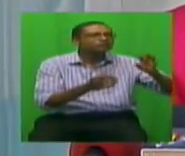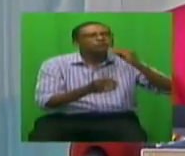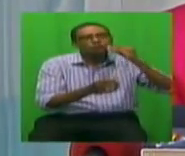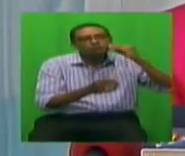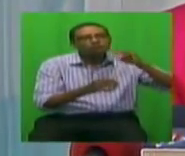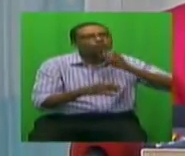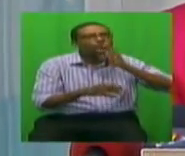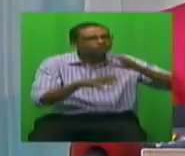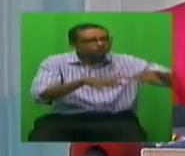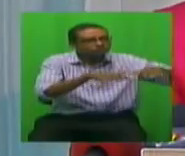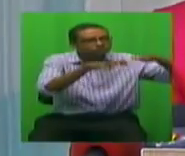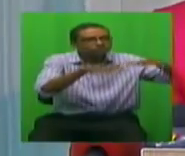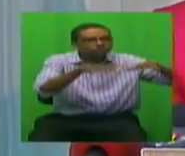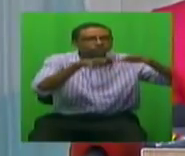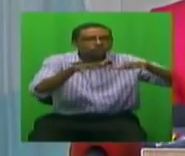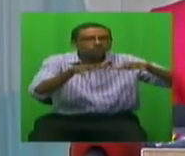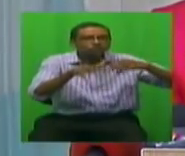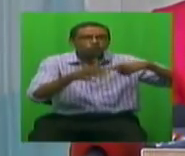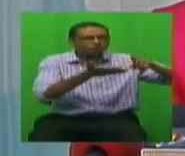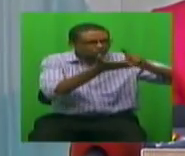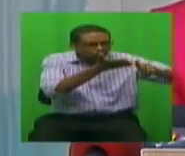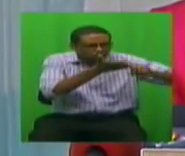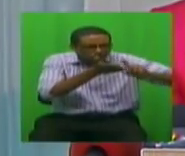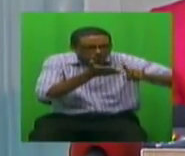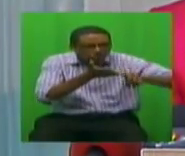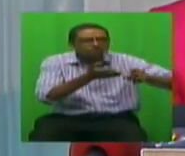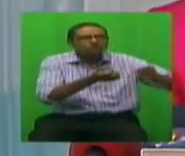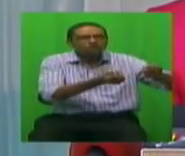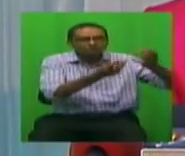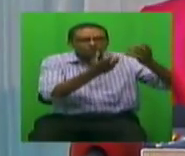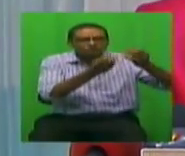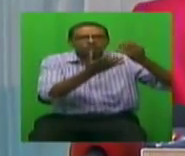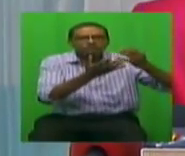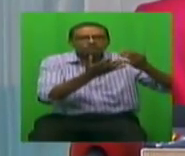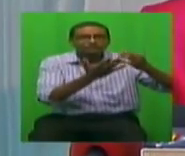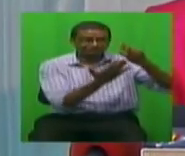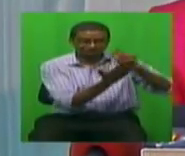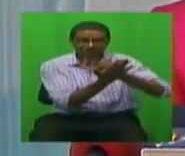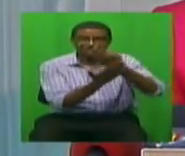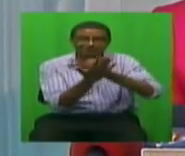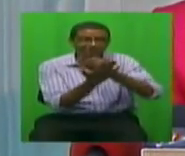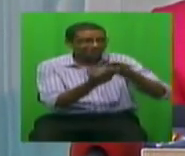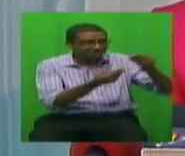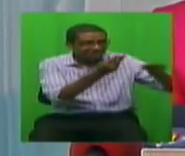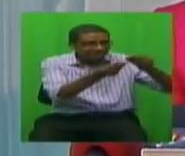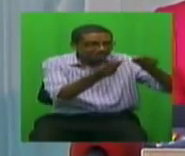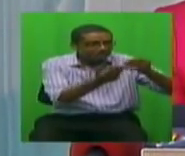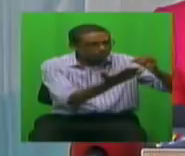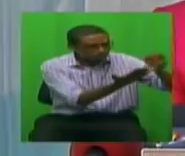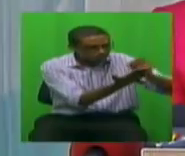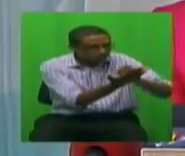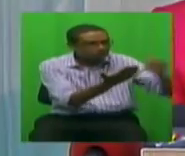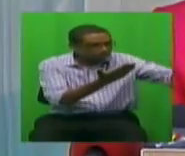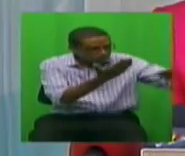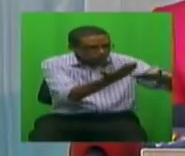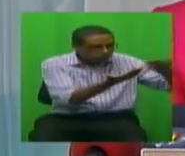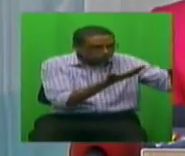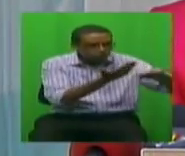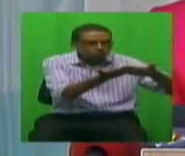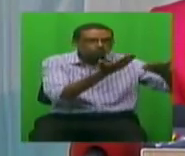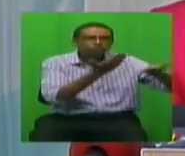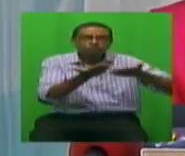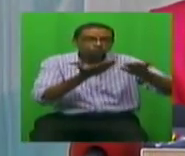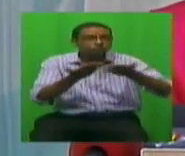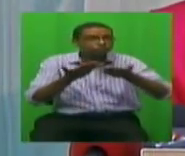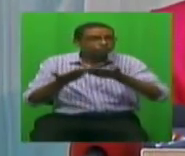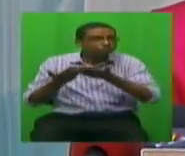Couva Tabaquite, they are 99% complete. Those forms, however, have not reached the ministry thus far, so we have not been able to start the process